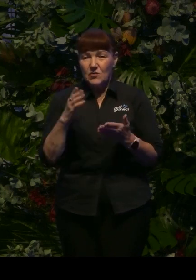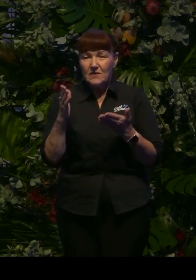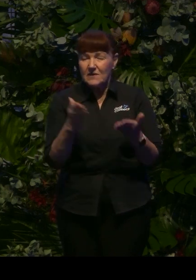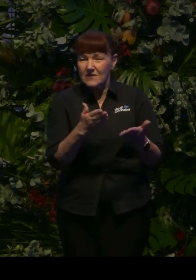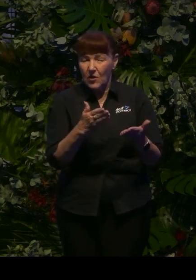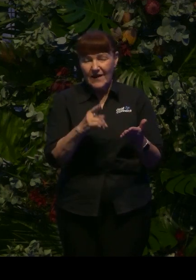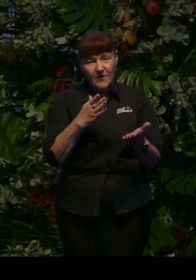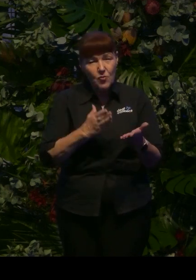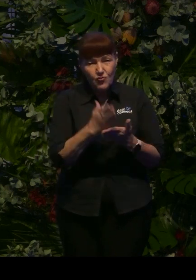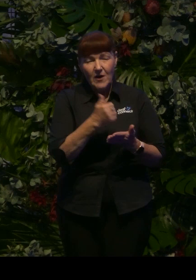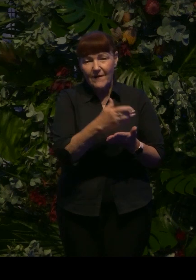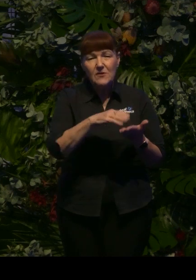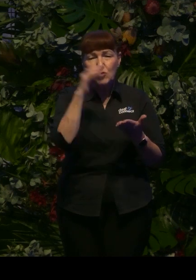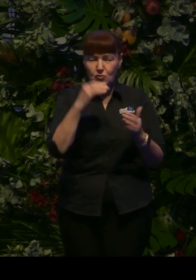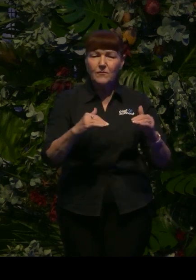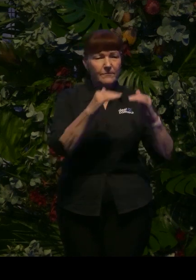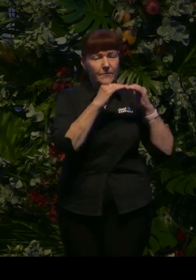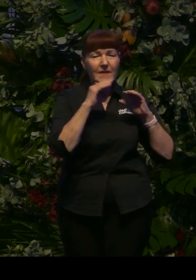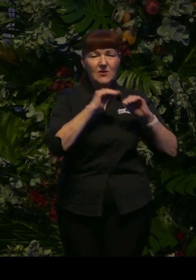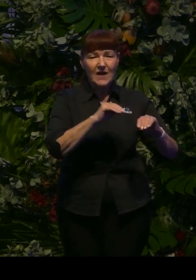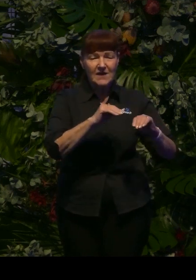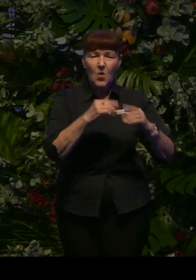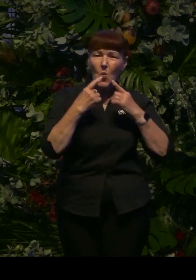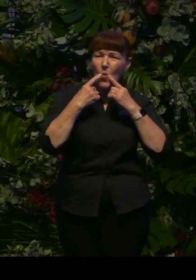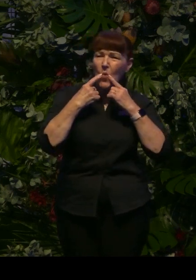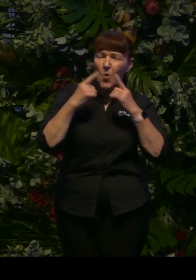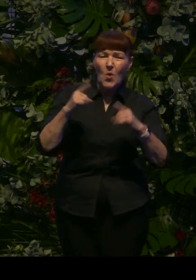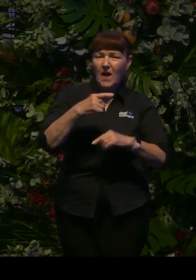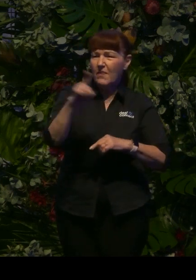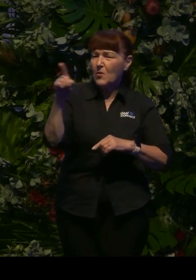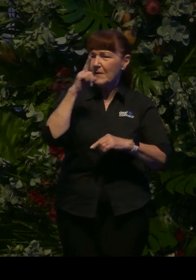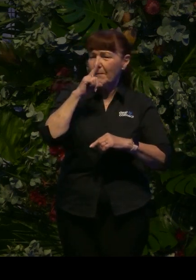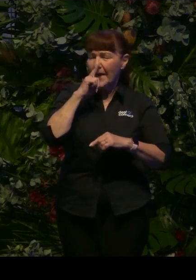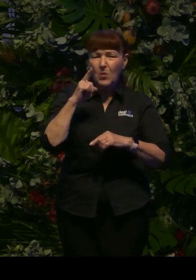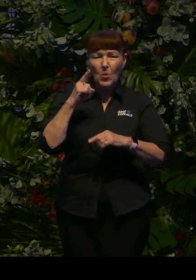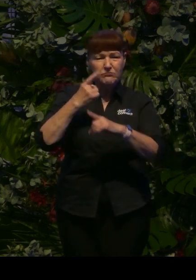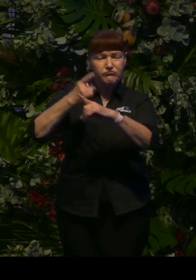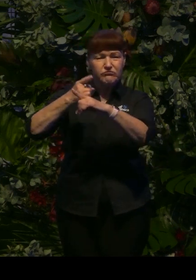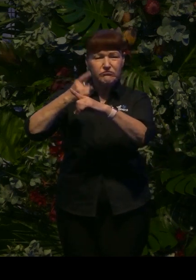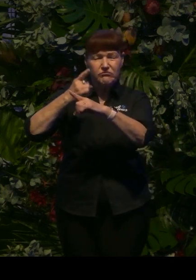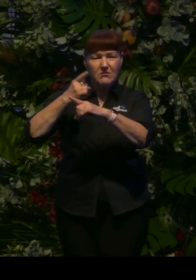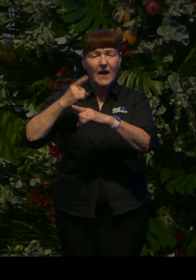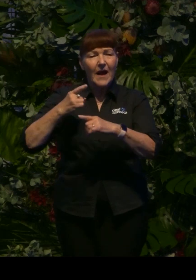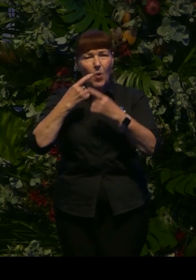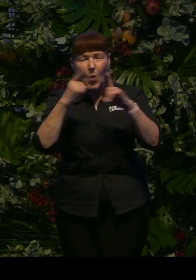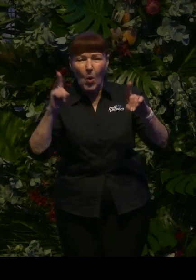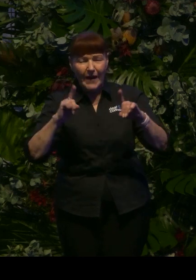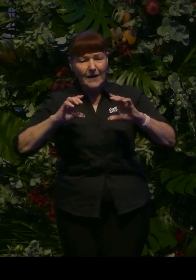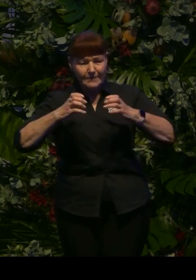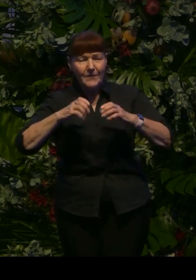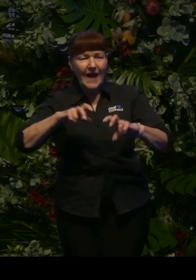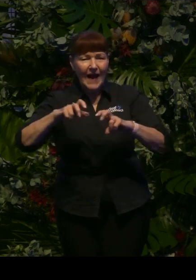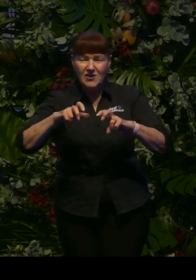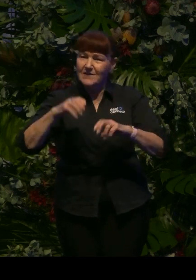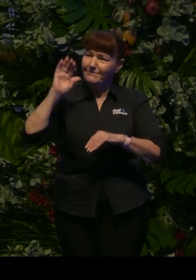right of every student. We're calling out bad actors for fueling divisions and calling for collective action to provide solutions to the